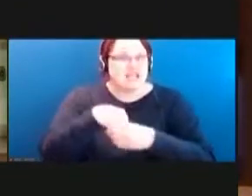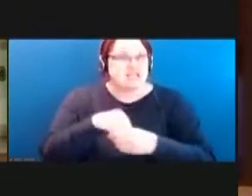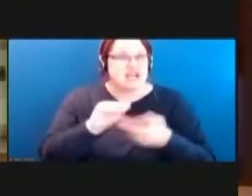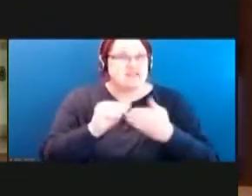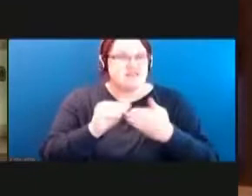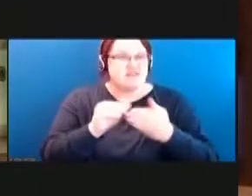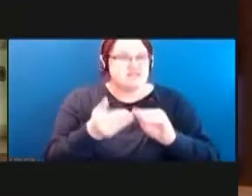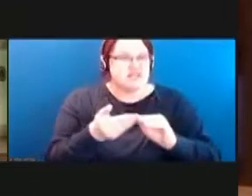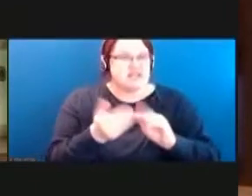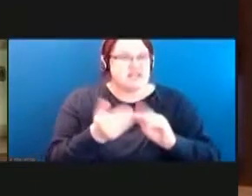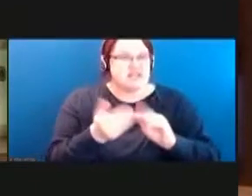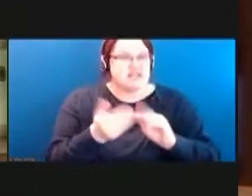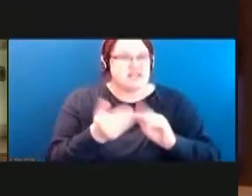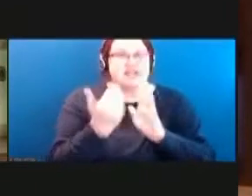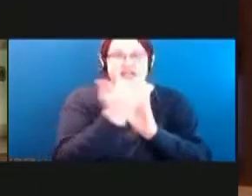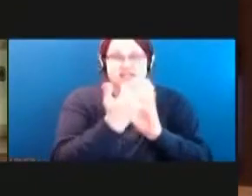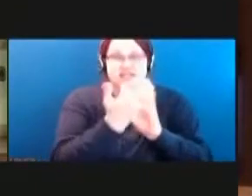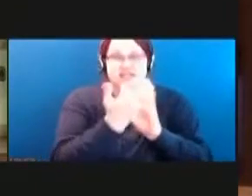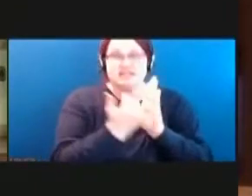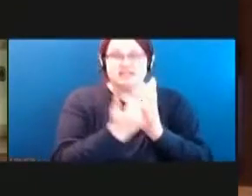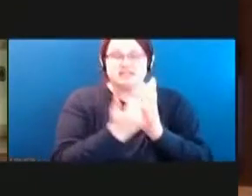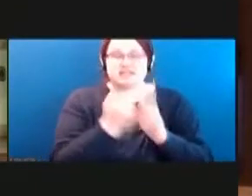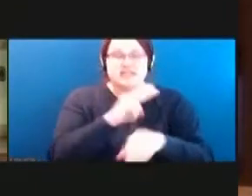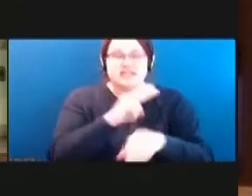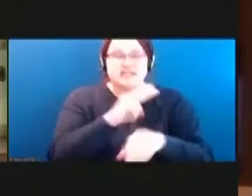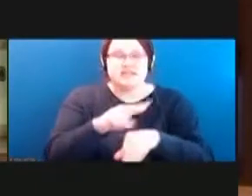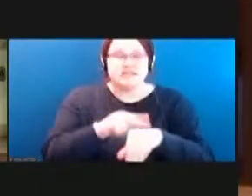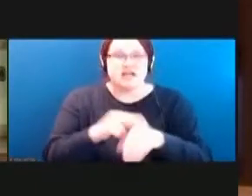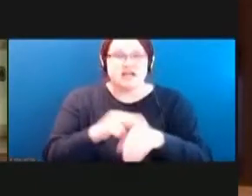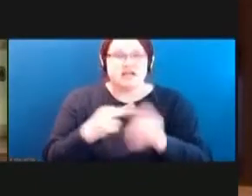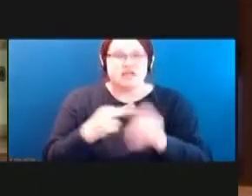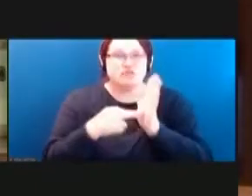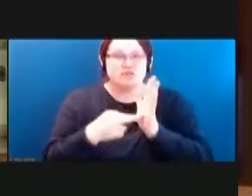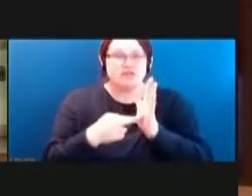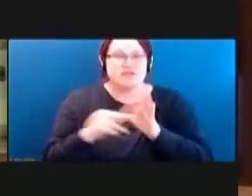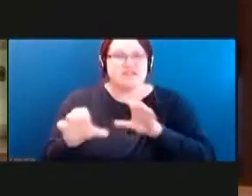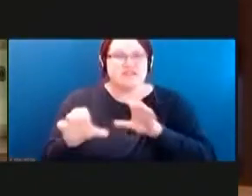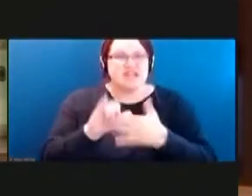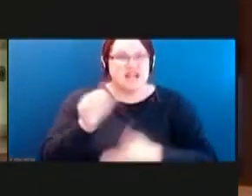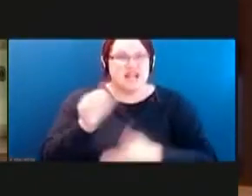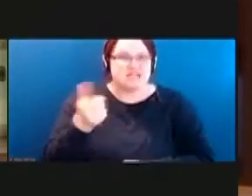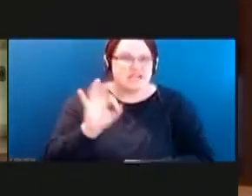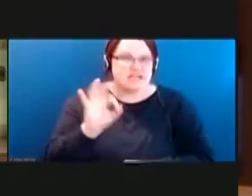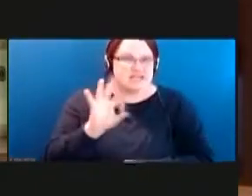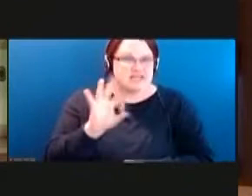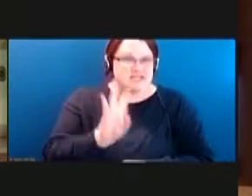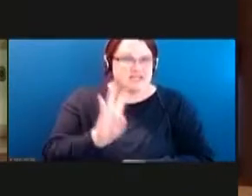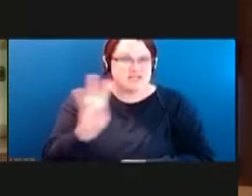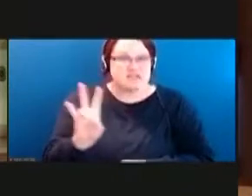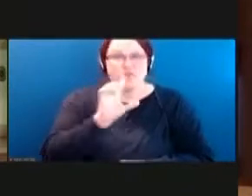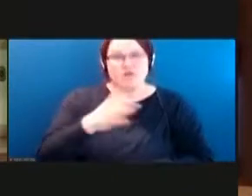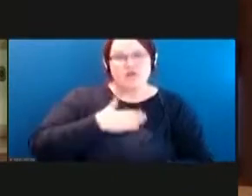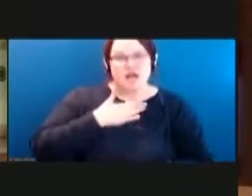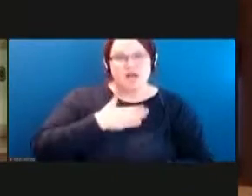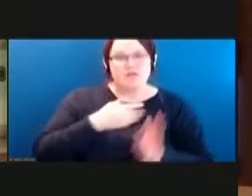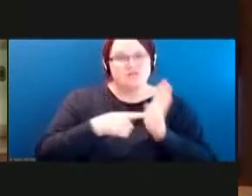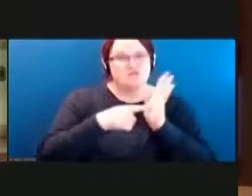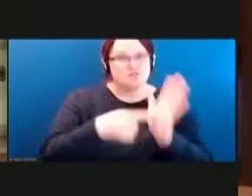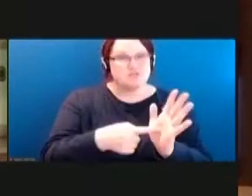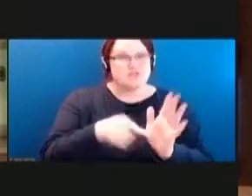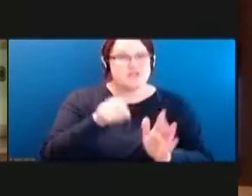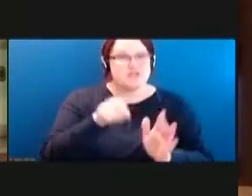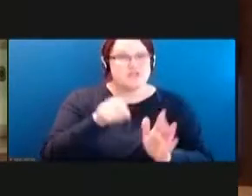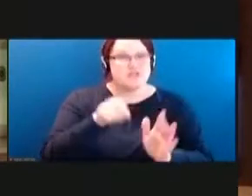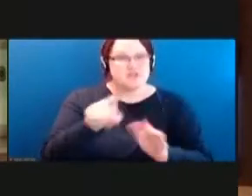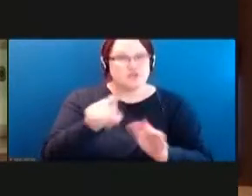National Register, and that was done in 1977, so I'm really glad to present this to you all today. I have just